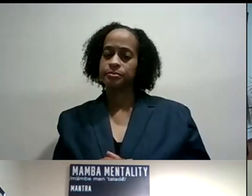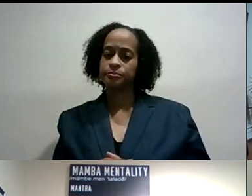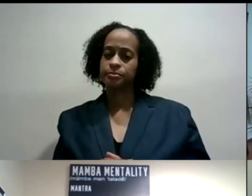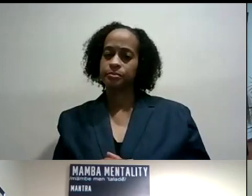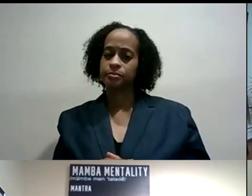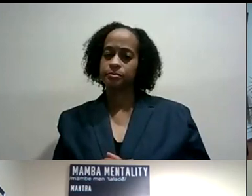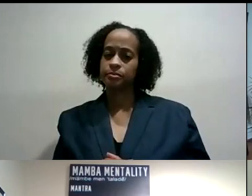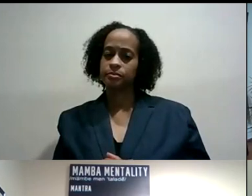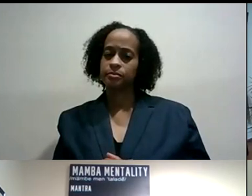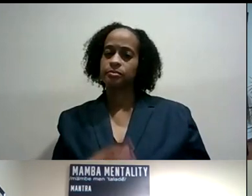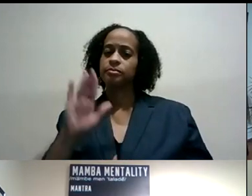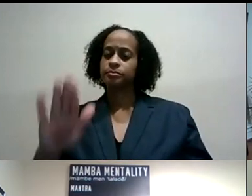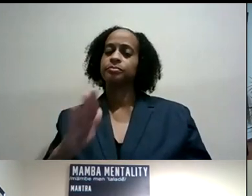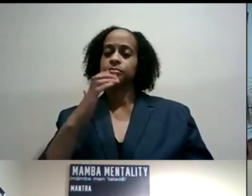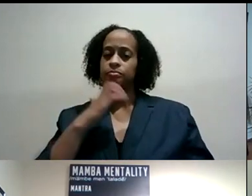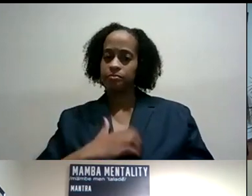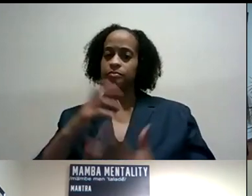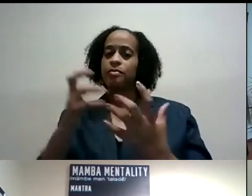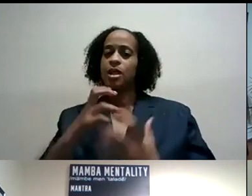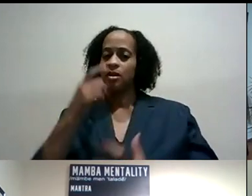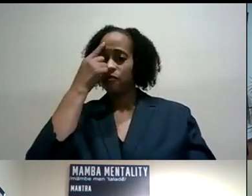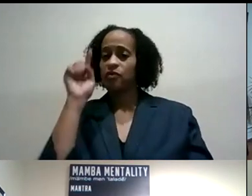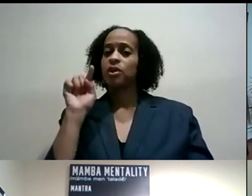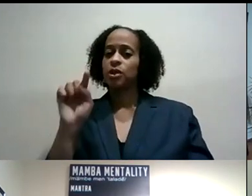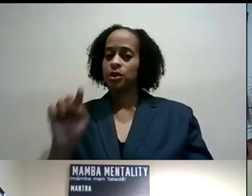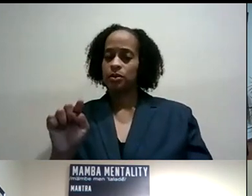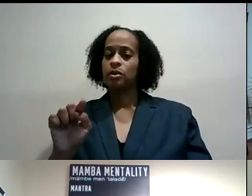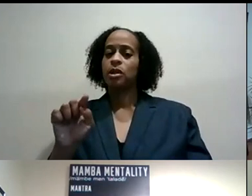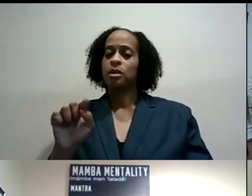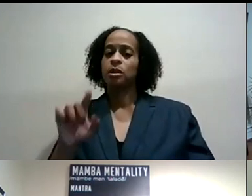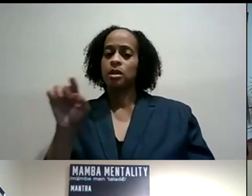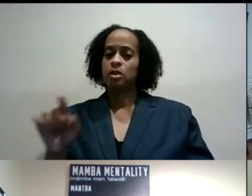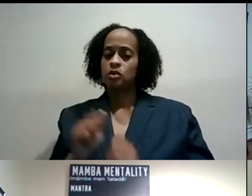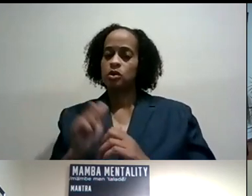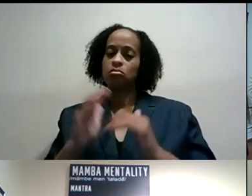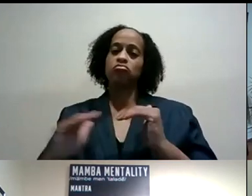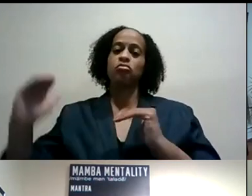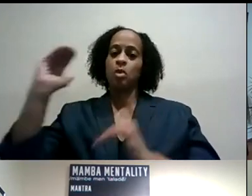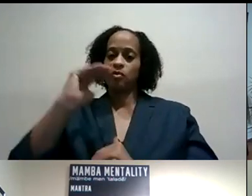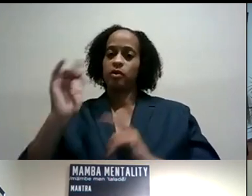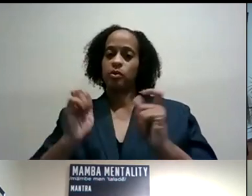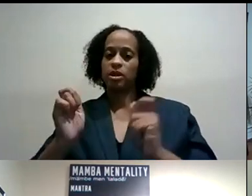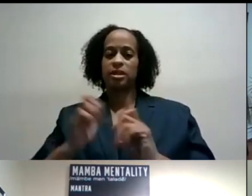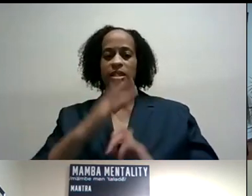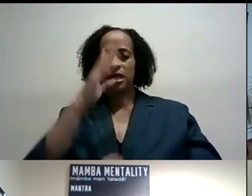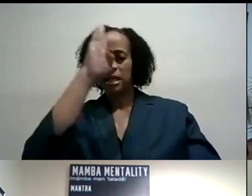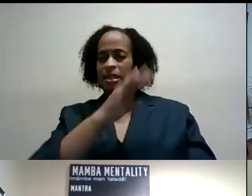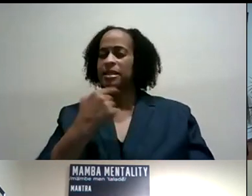and its desire is for you, but you should overrule it. Which is God is